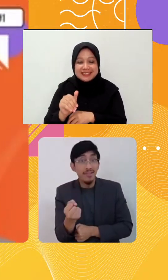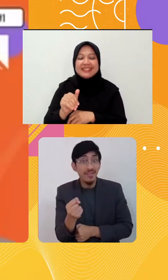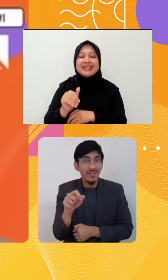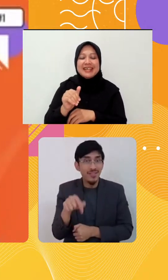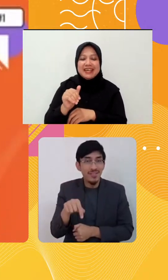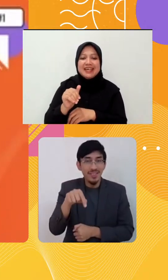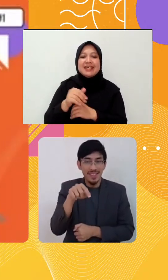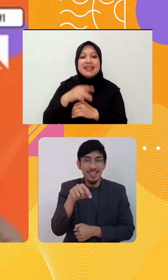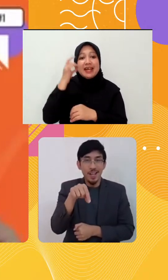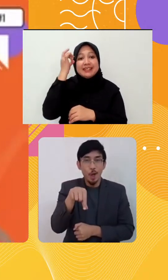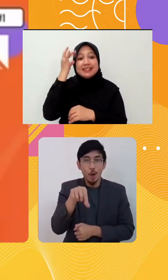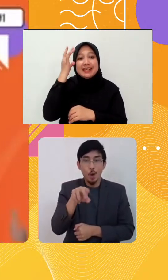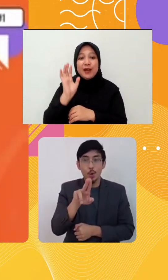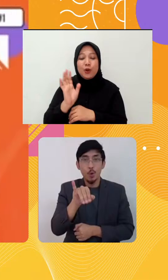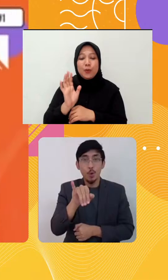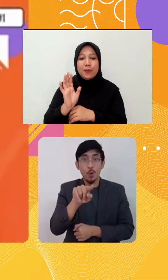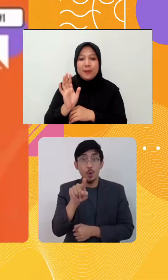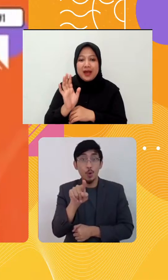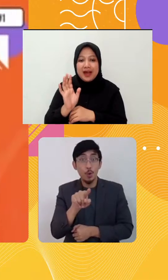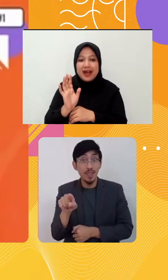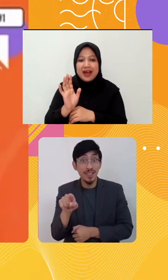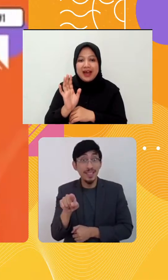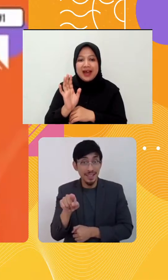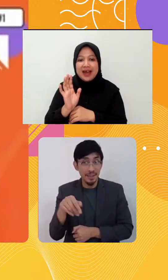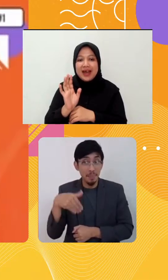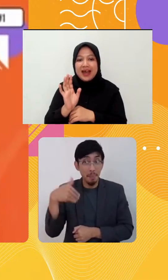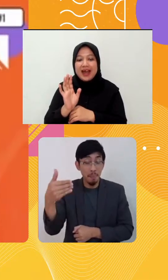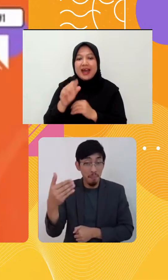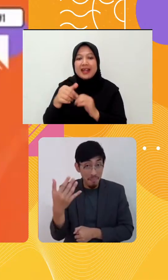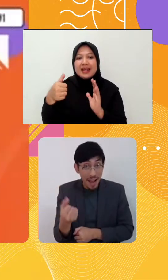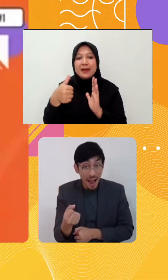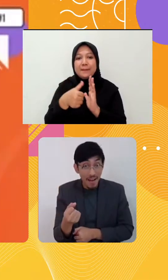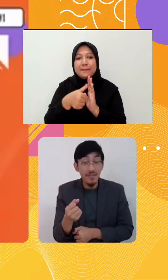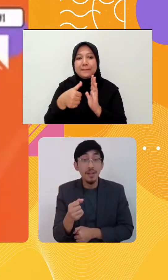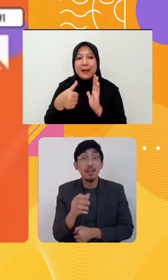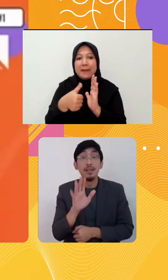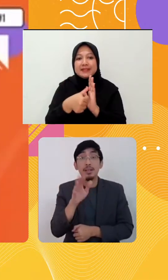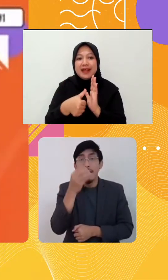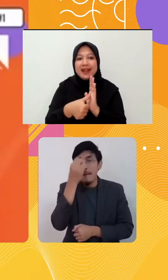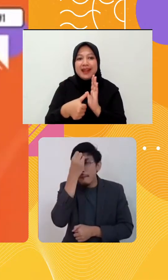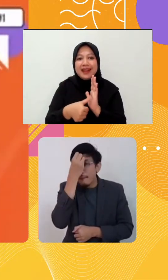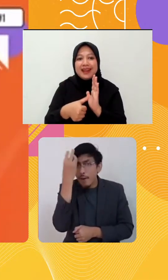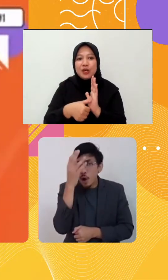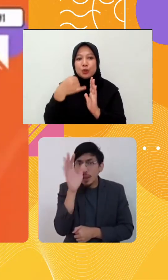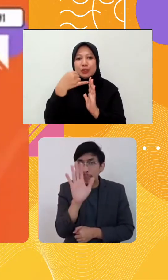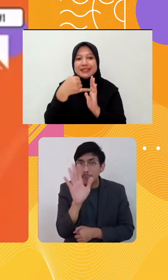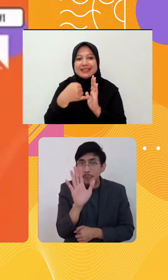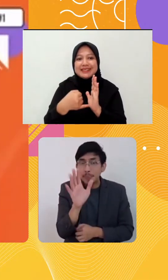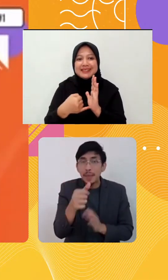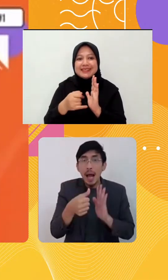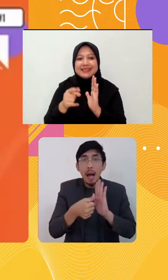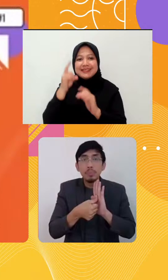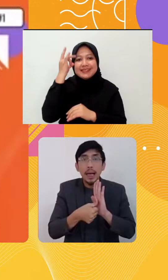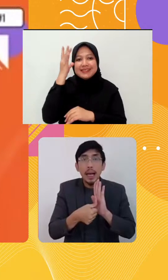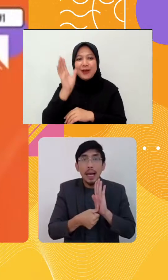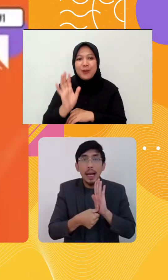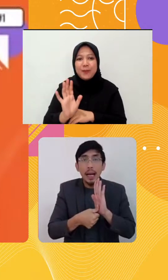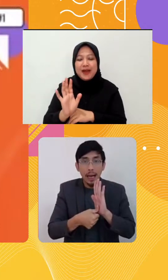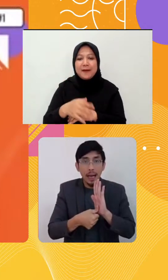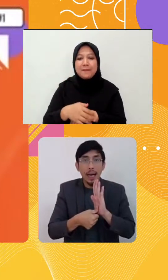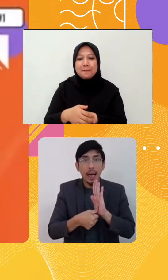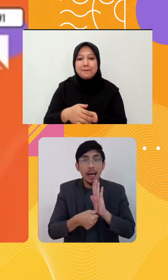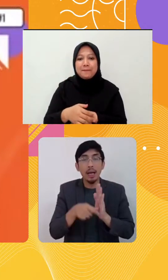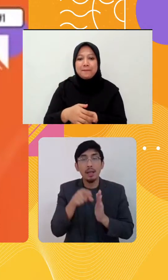to fill in our present form. So have a good day, and I'll